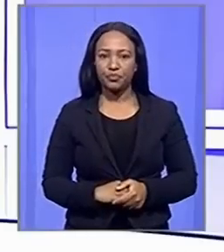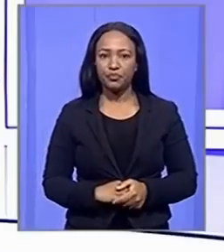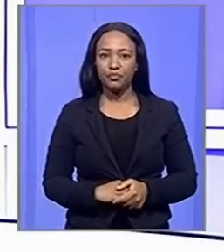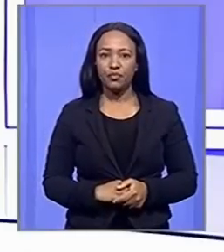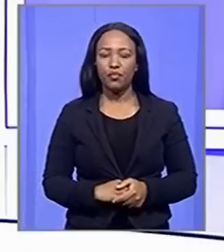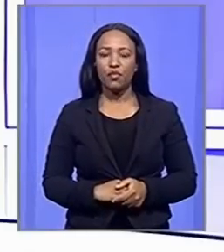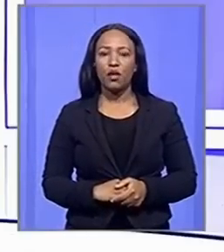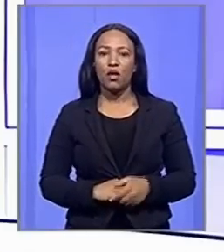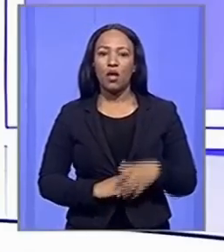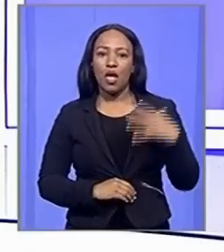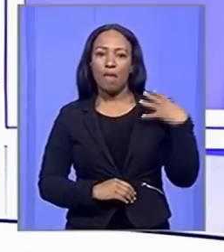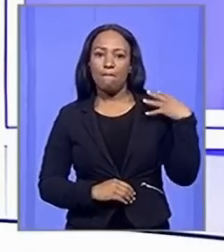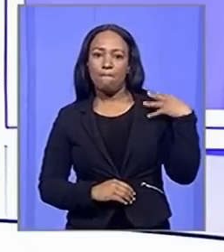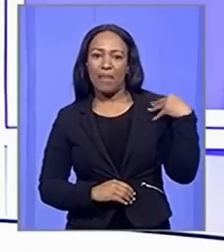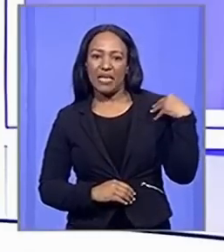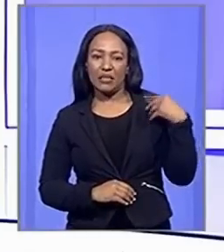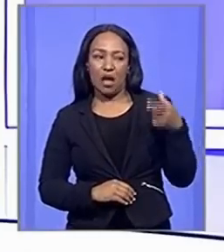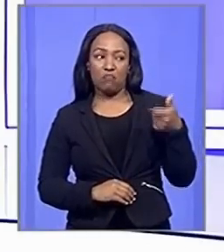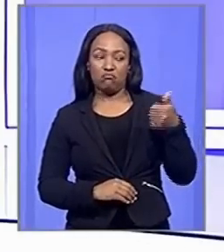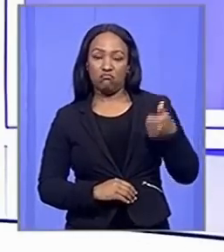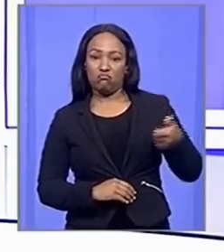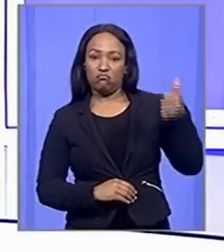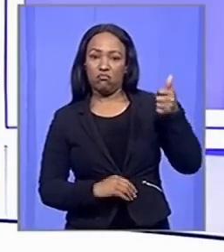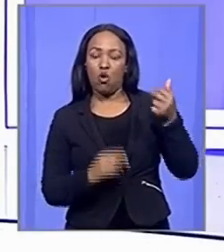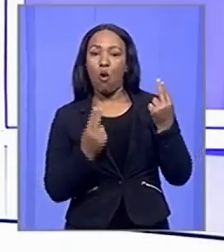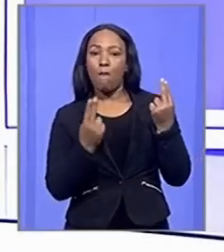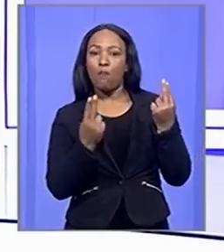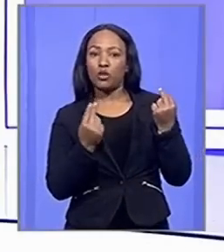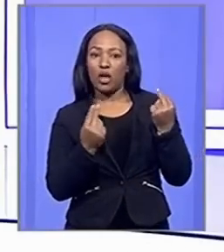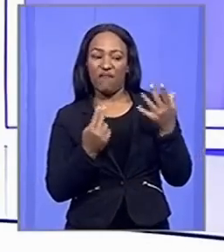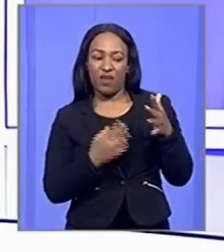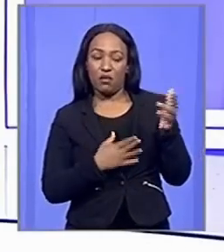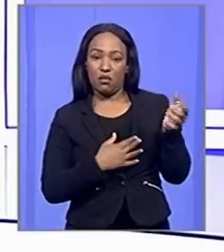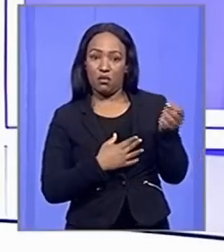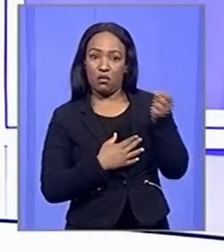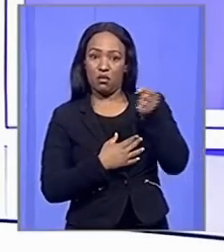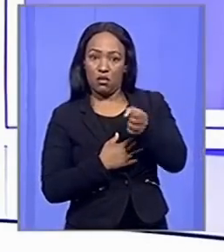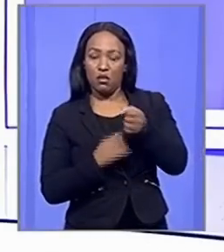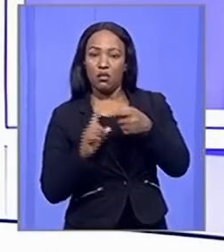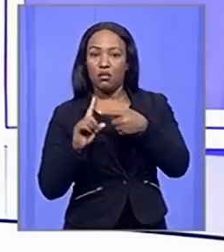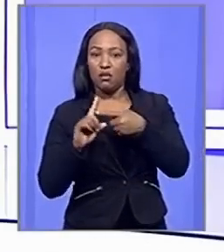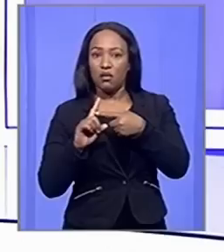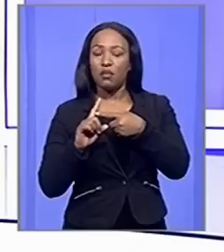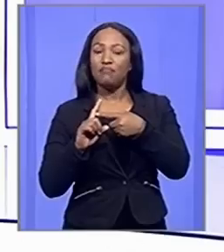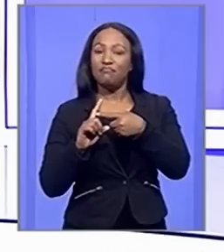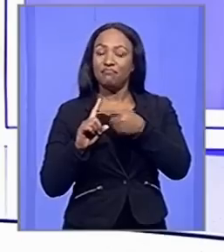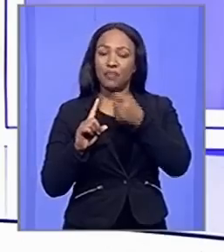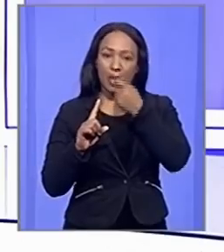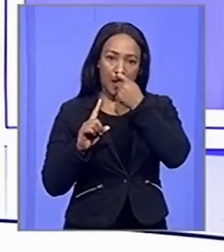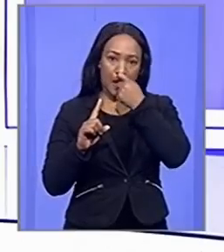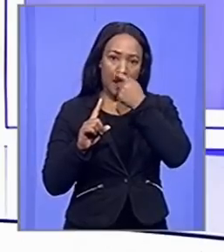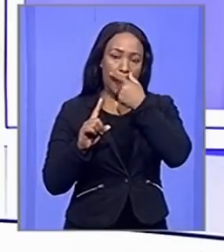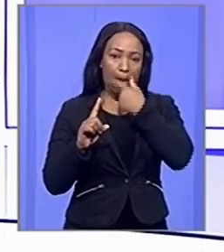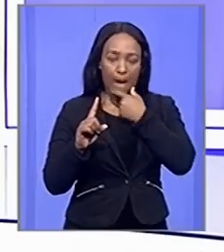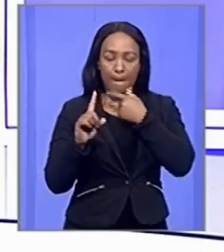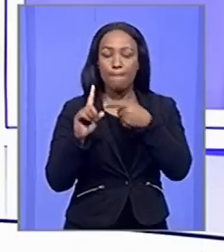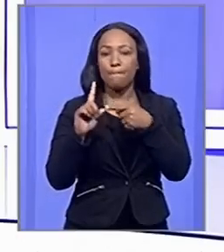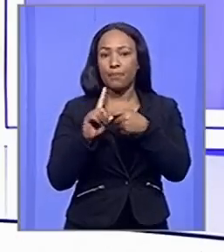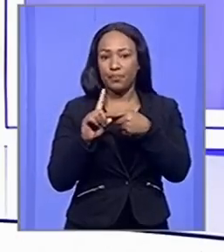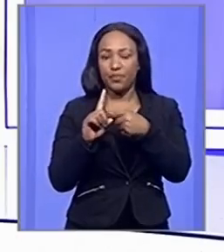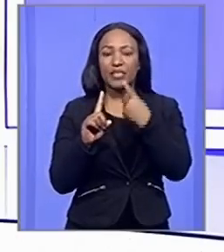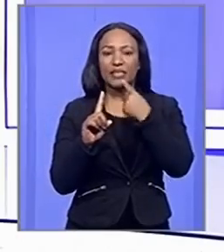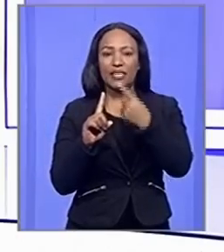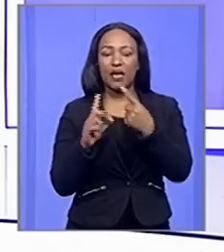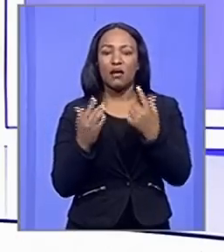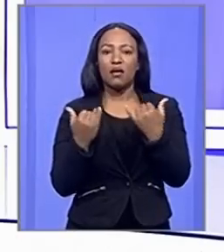Tona e msa ya maphodisa yo a sa tšego kgethwa Senzo Mchunu o re kgoro ya gabo e beile pele go lwantšhana le digongwana tša go gapa